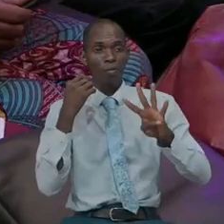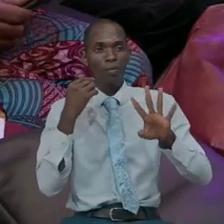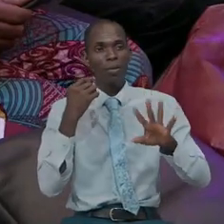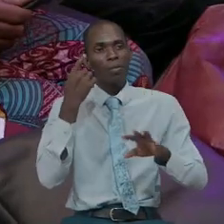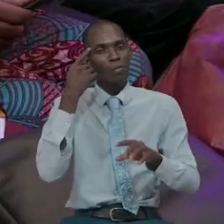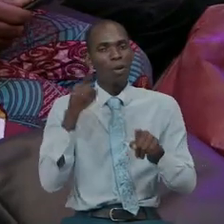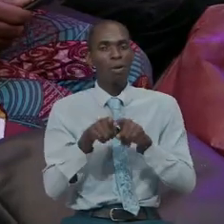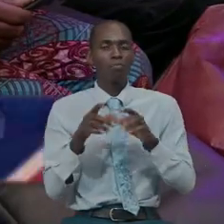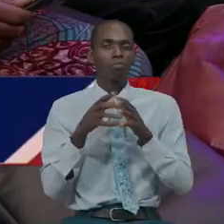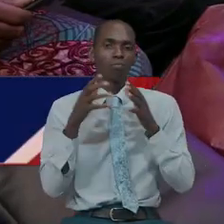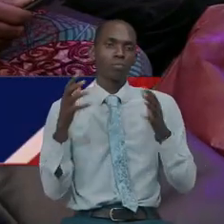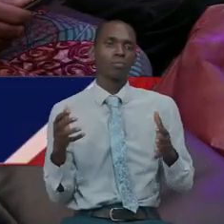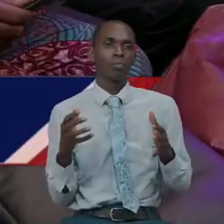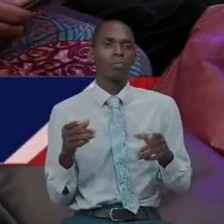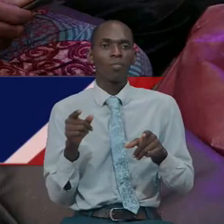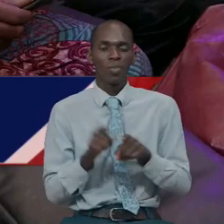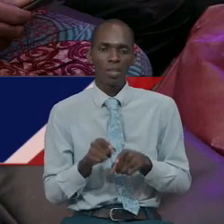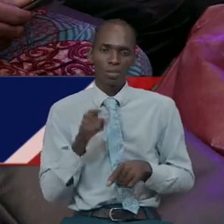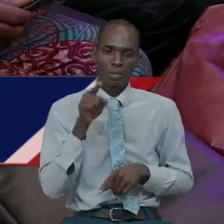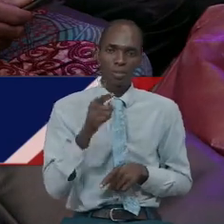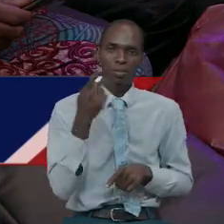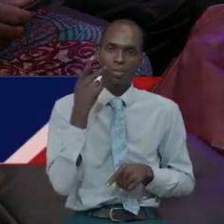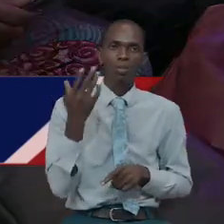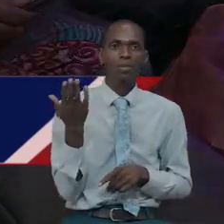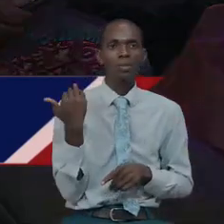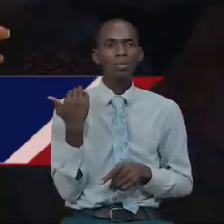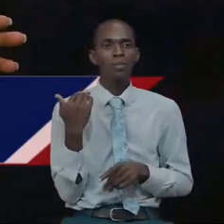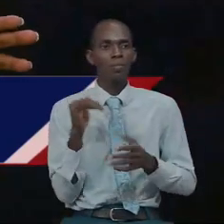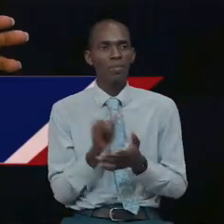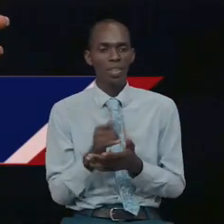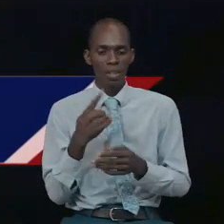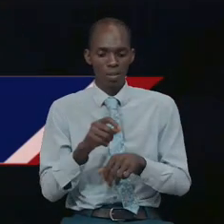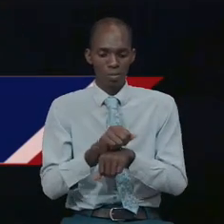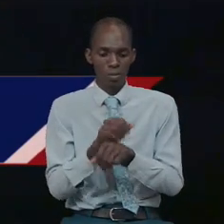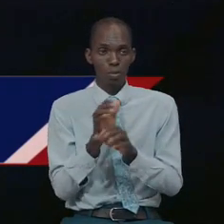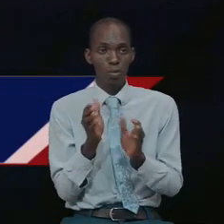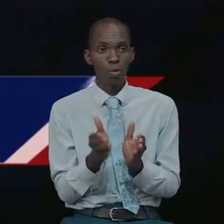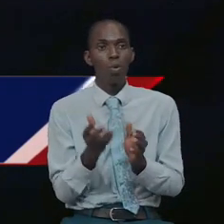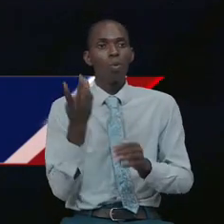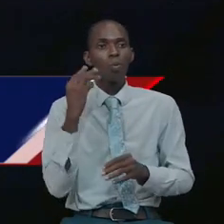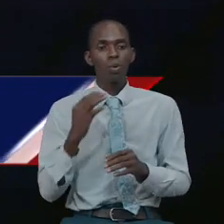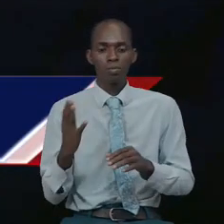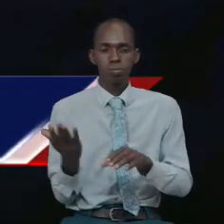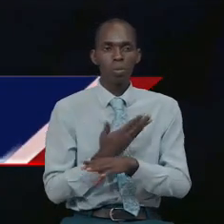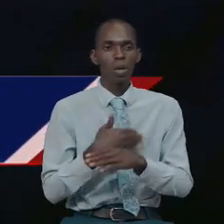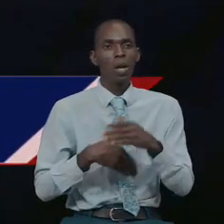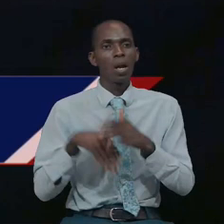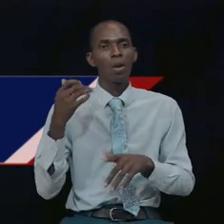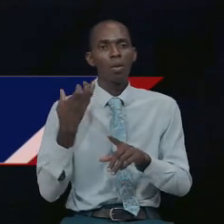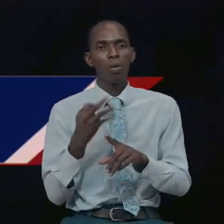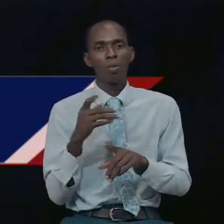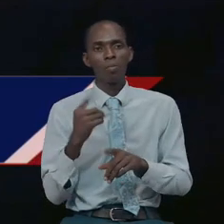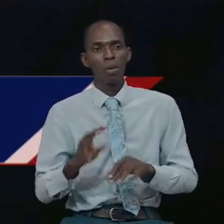Verse 45, for as much as thou sawest that the stone was cut out of the